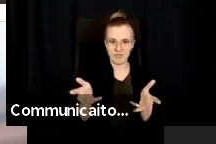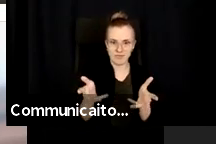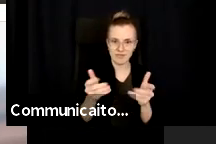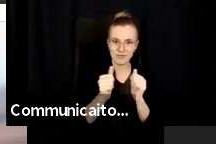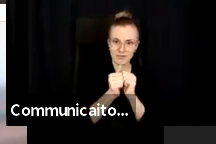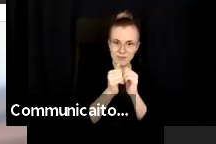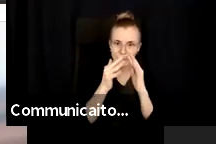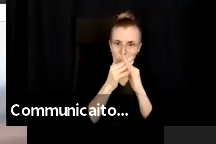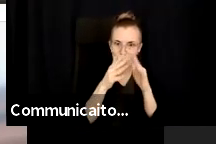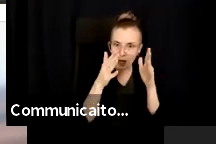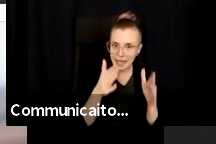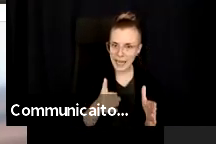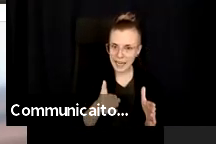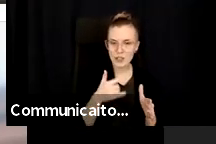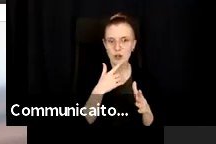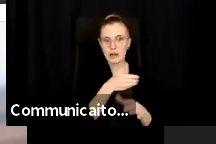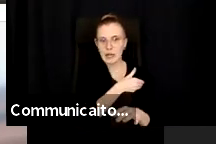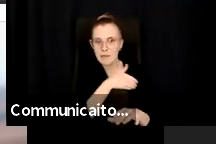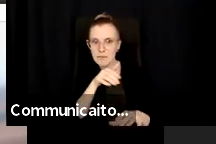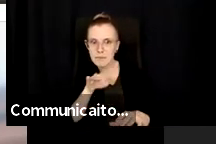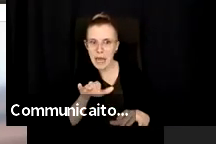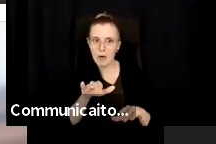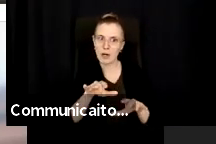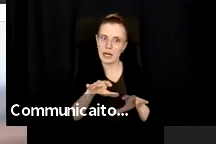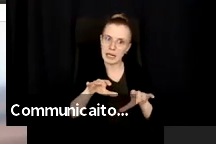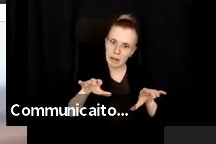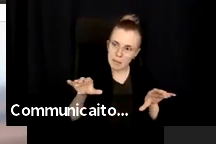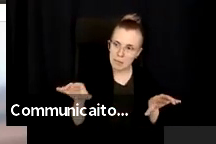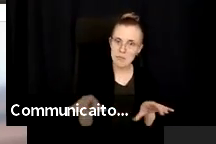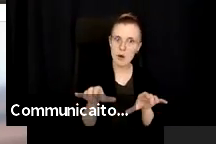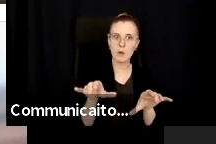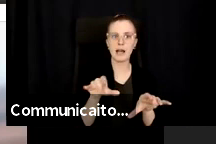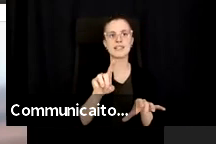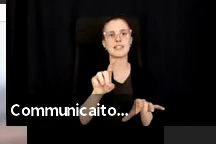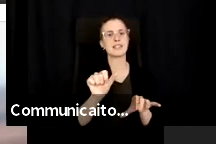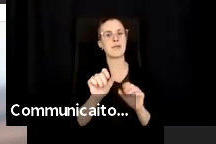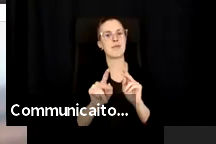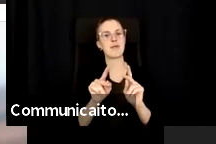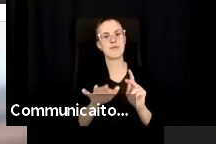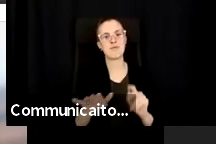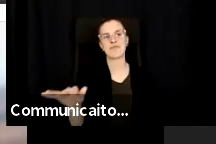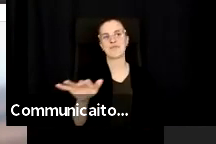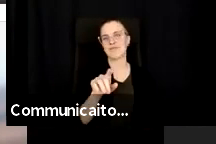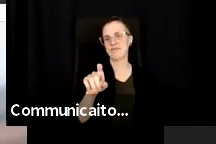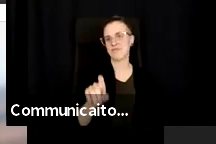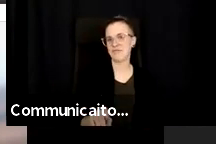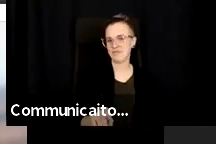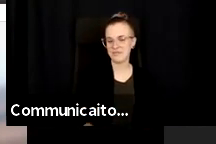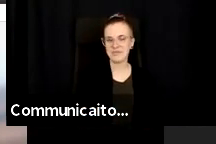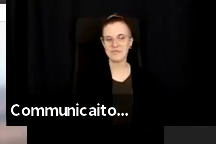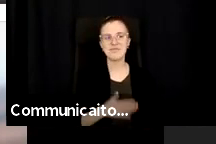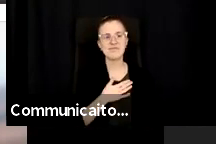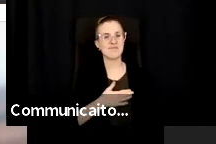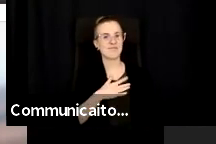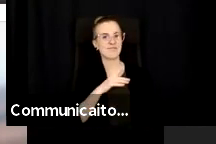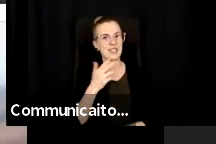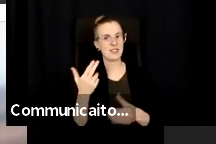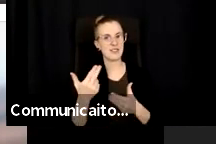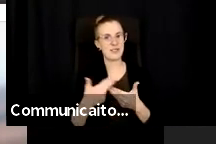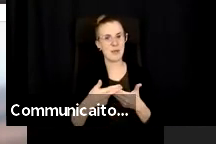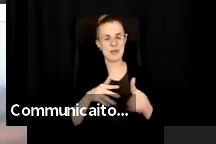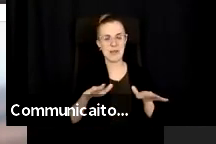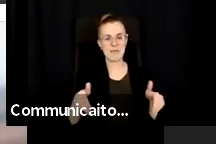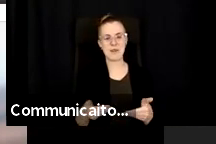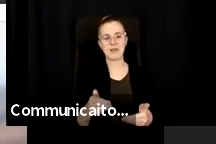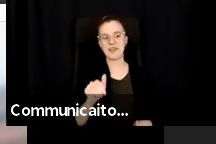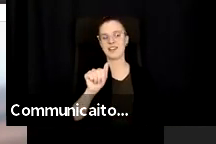empowering and mobilizing disabled people across Texas. Please join me in welcoming Alejandrina